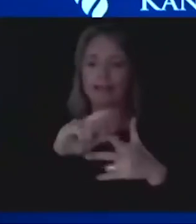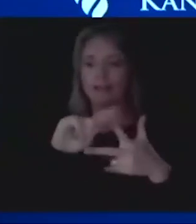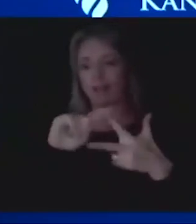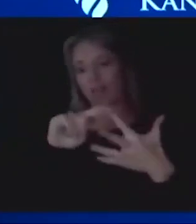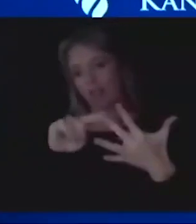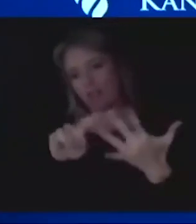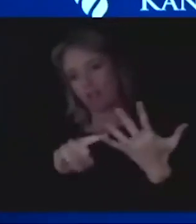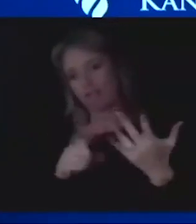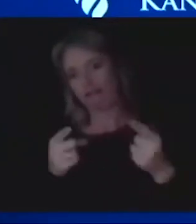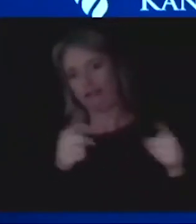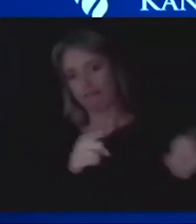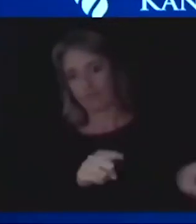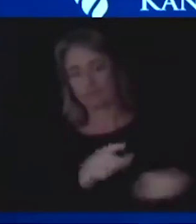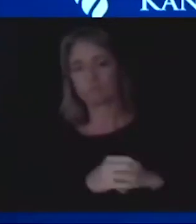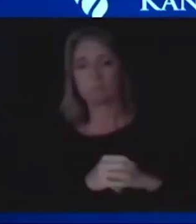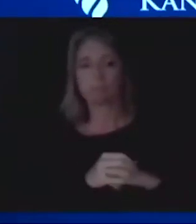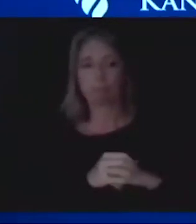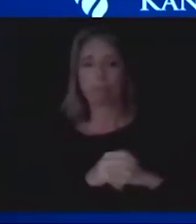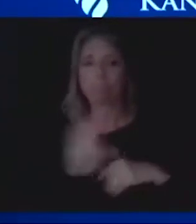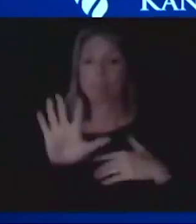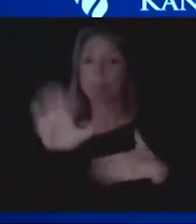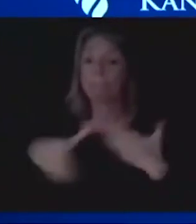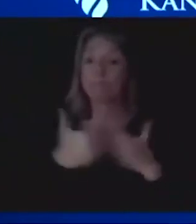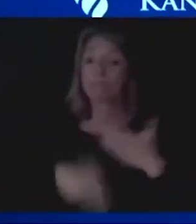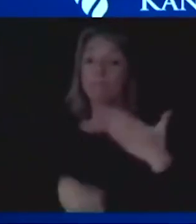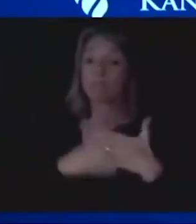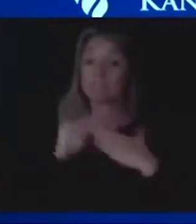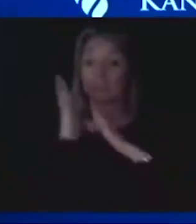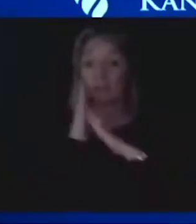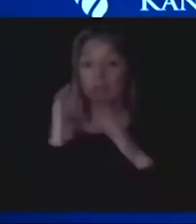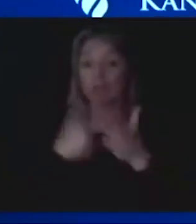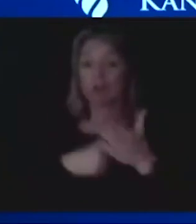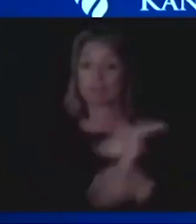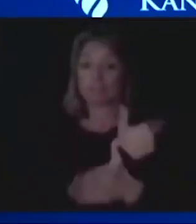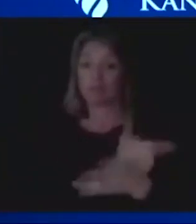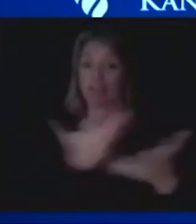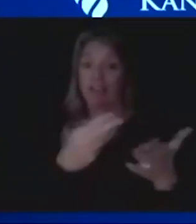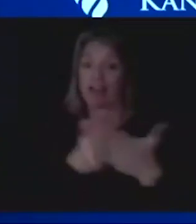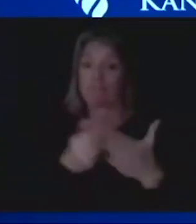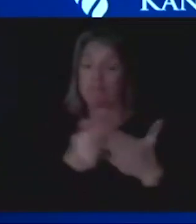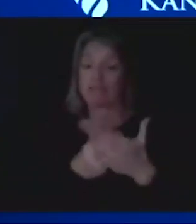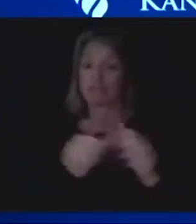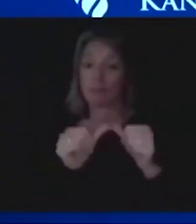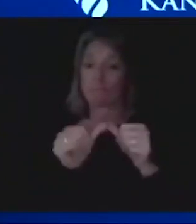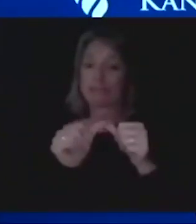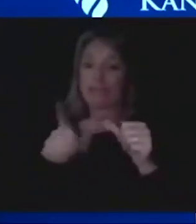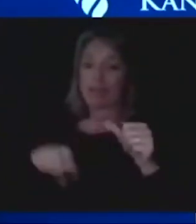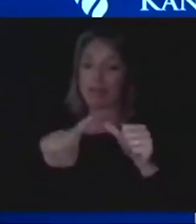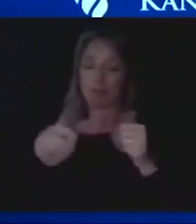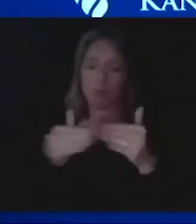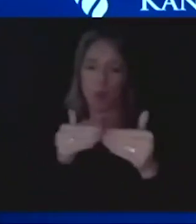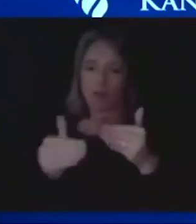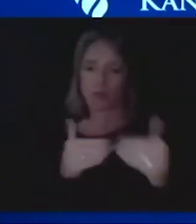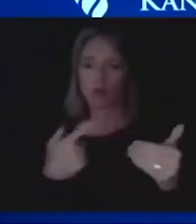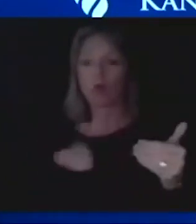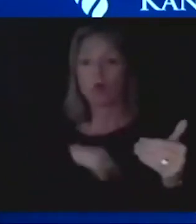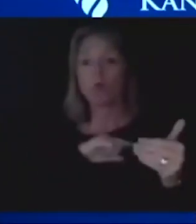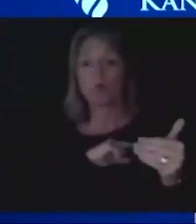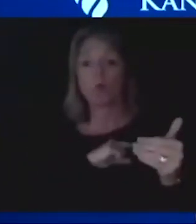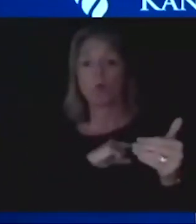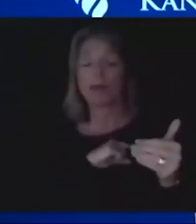all those extra beds cost hospitals a lot of money because they still have to maintain them and do whatever. And so we have a much